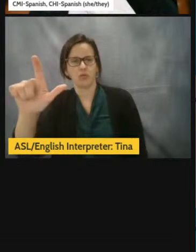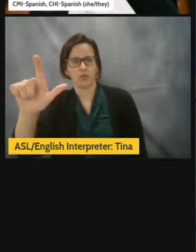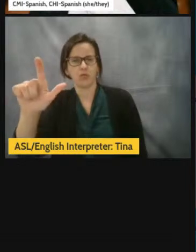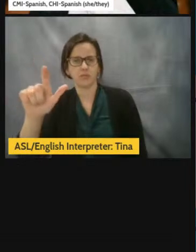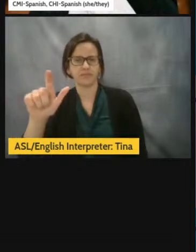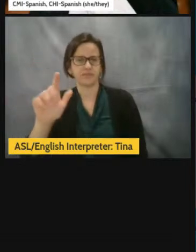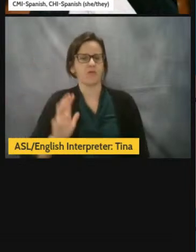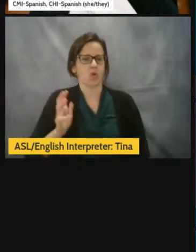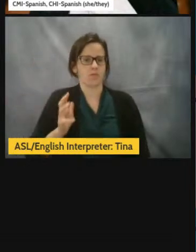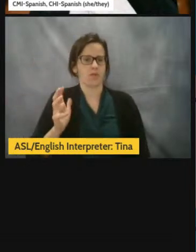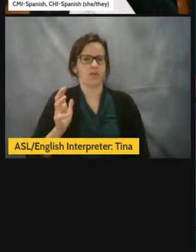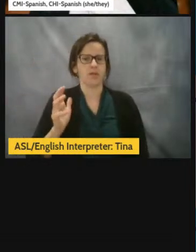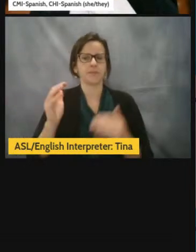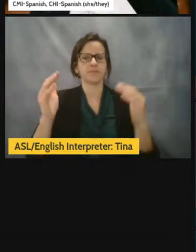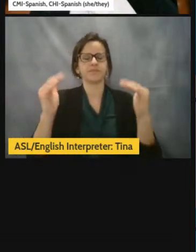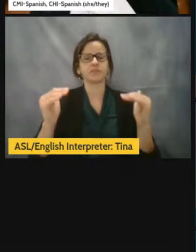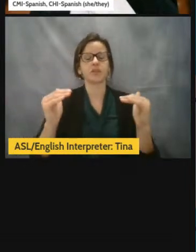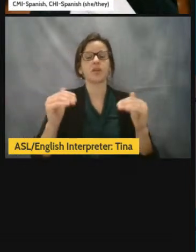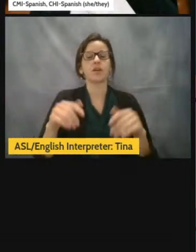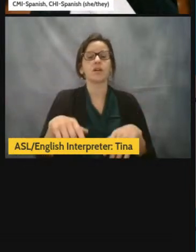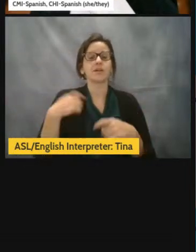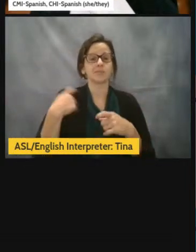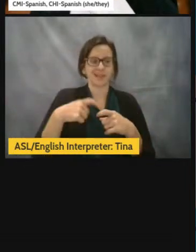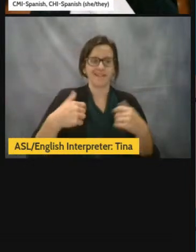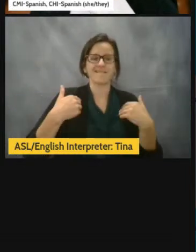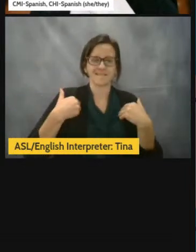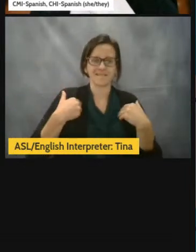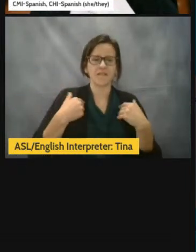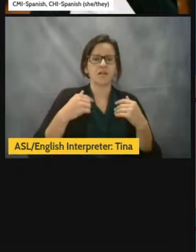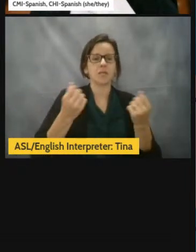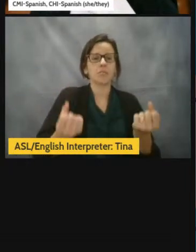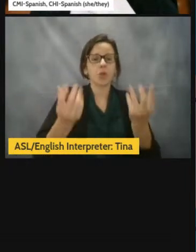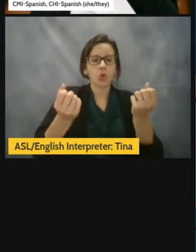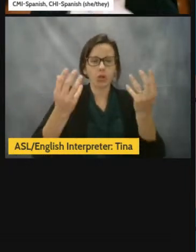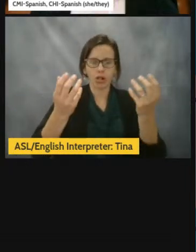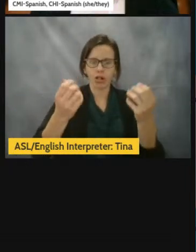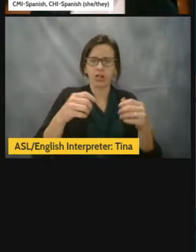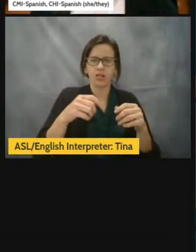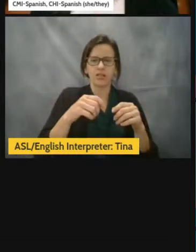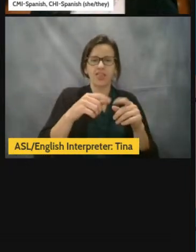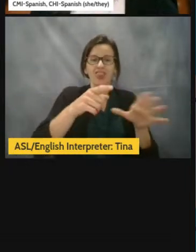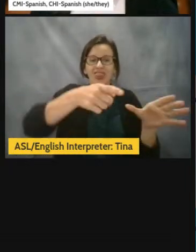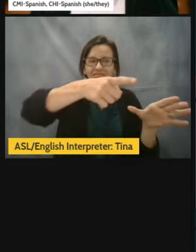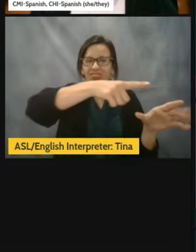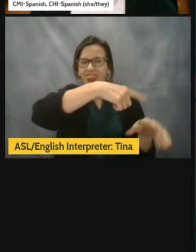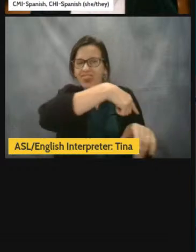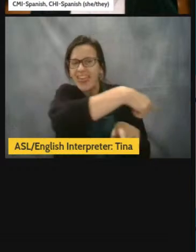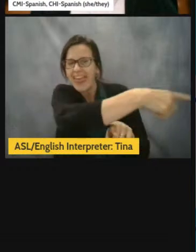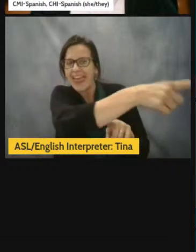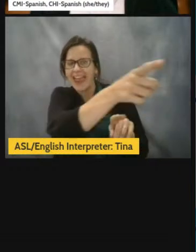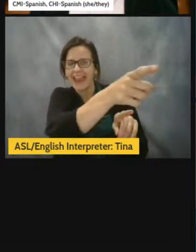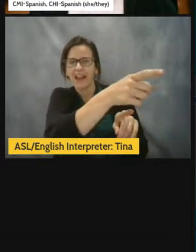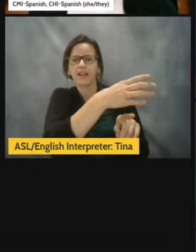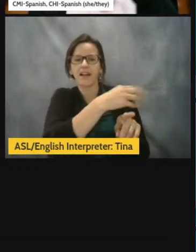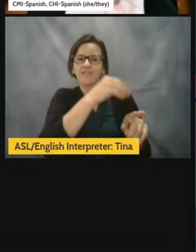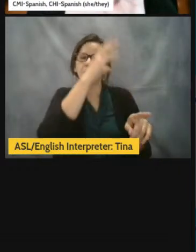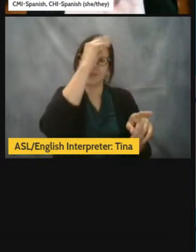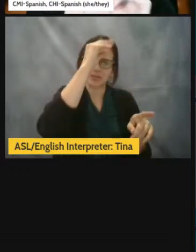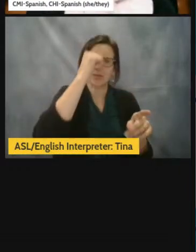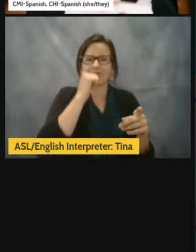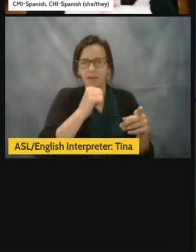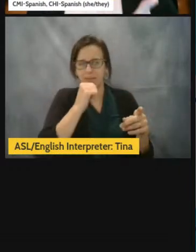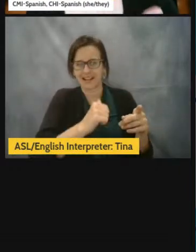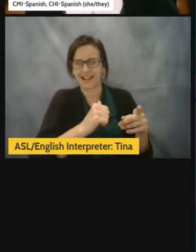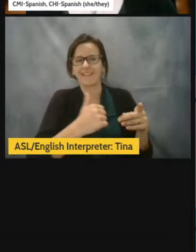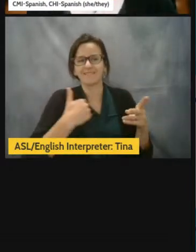plural they, and we have a masculine, and we have a feminine. So this is where it can get tricky.